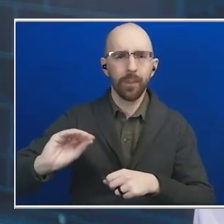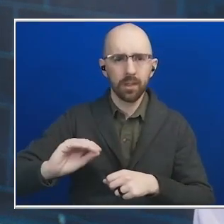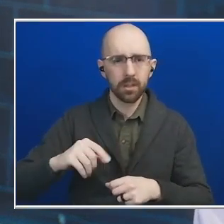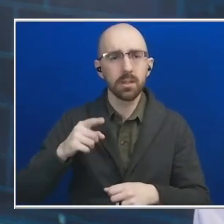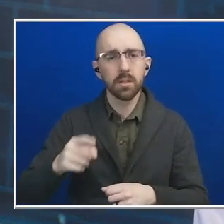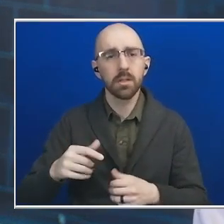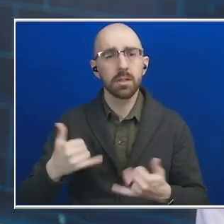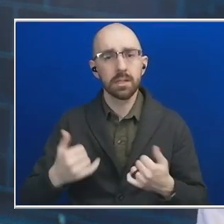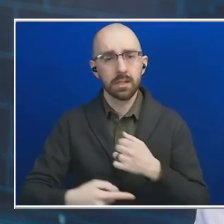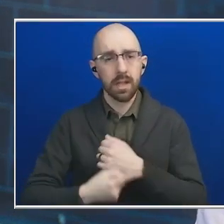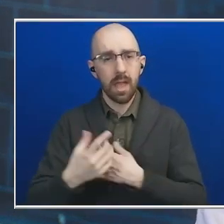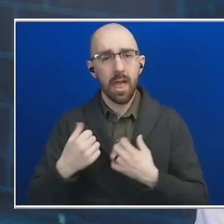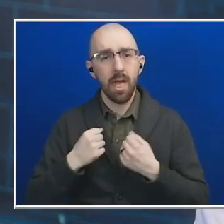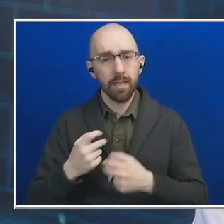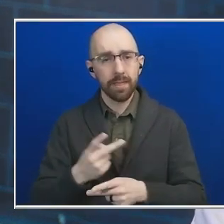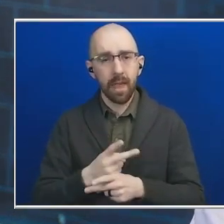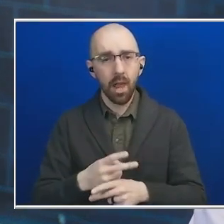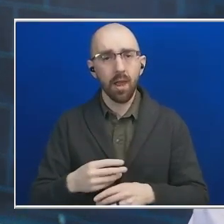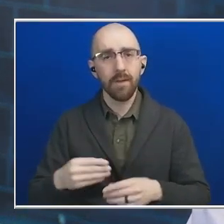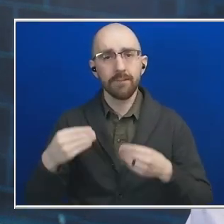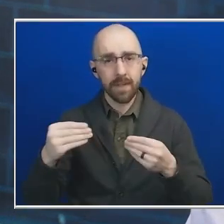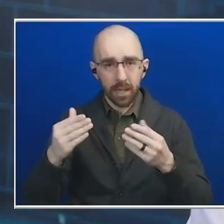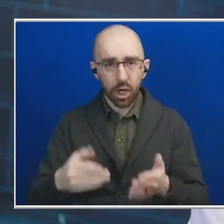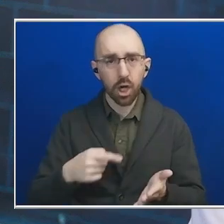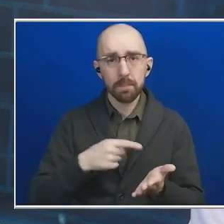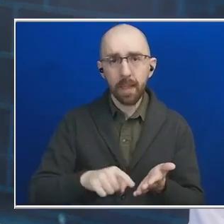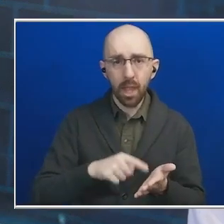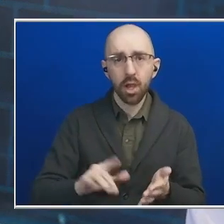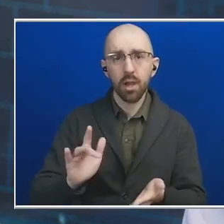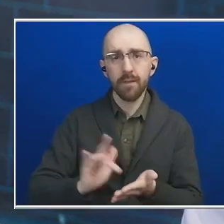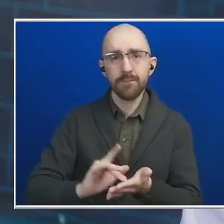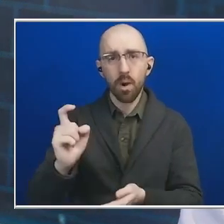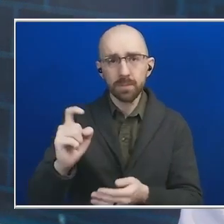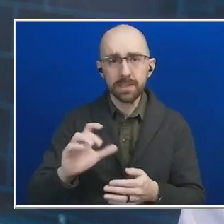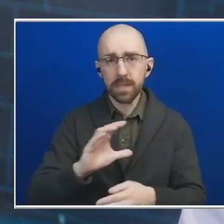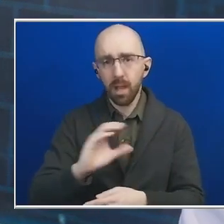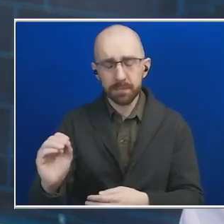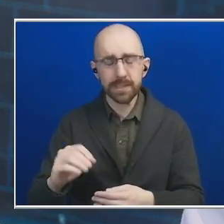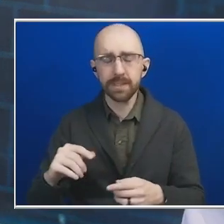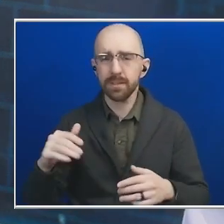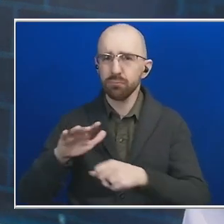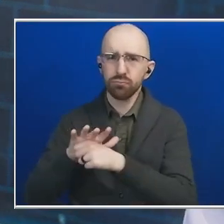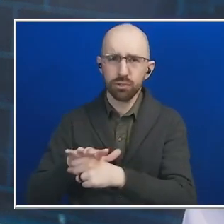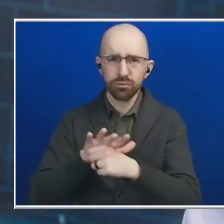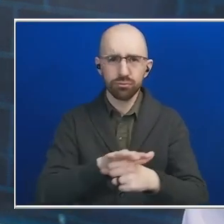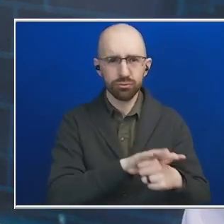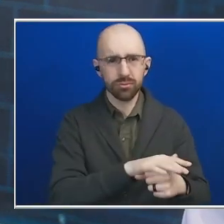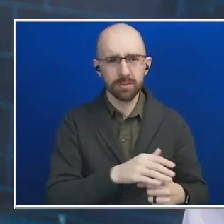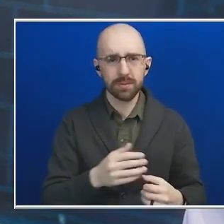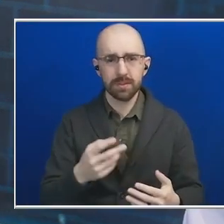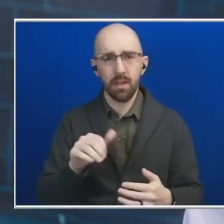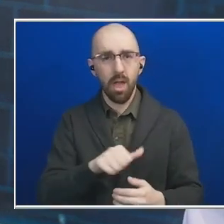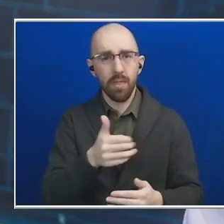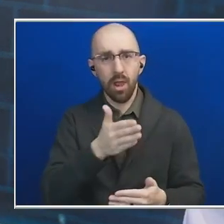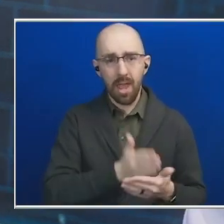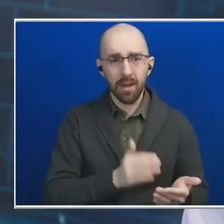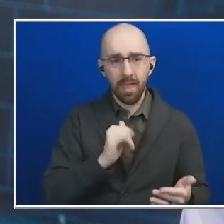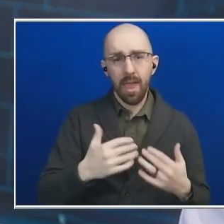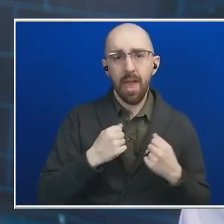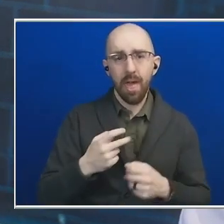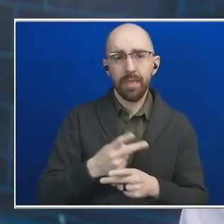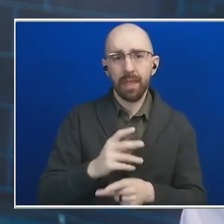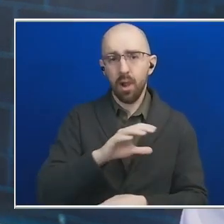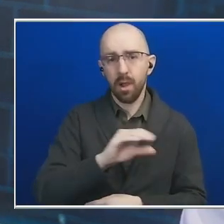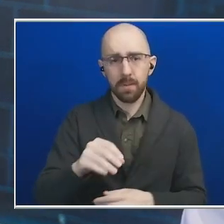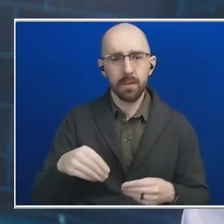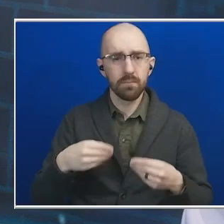from vendors and payers and pharmaceutical companies, we're on the receiving end of that as a healthcare company and provider. As